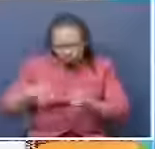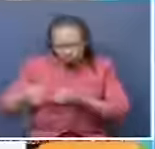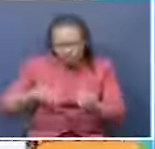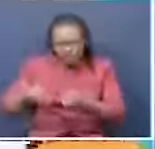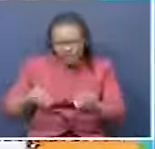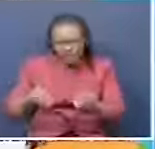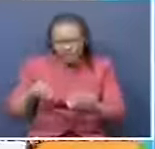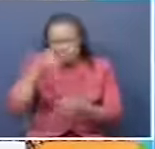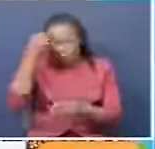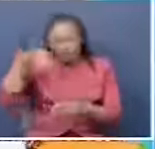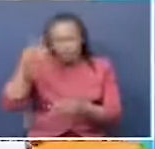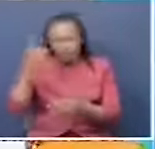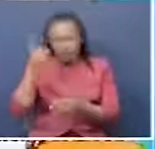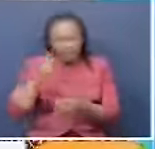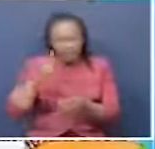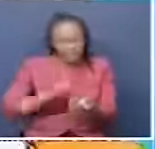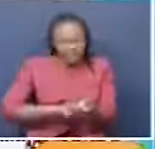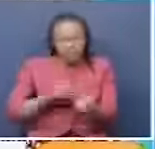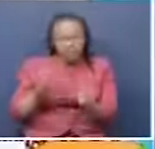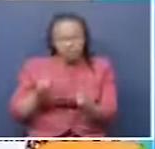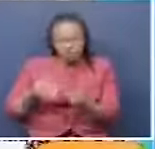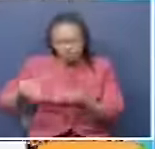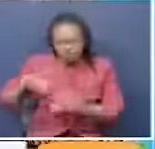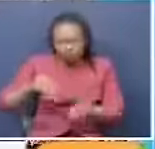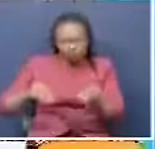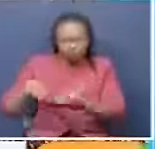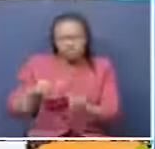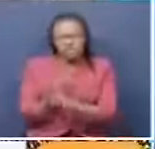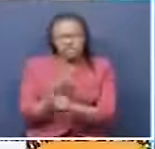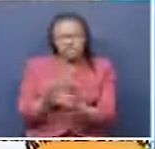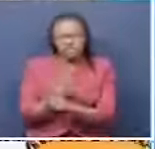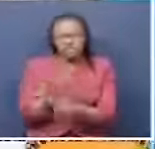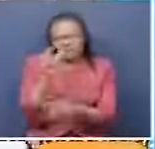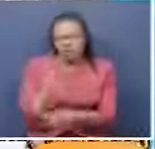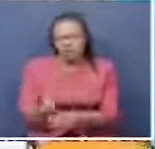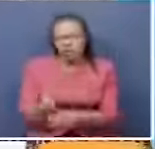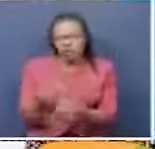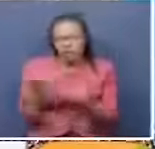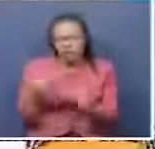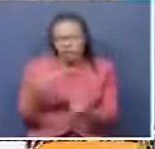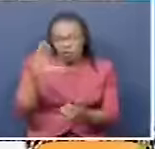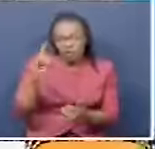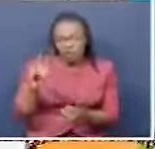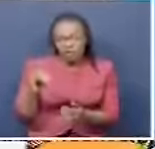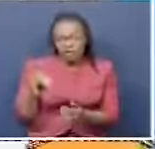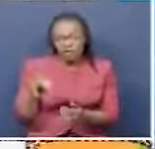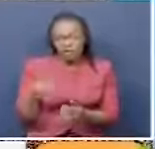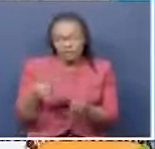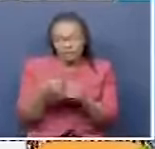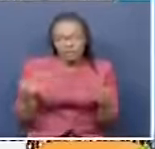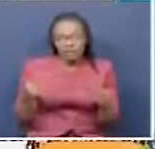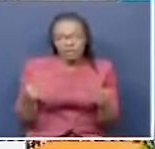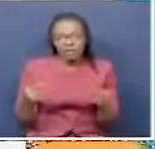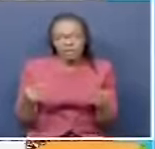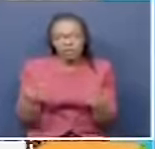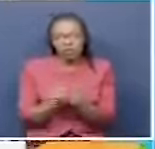can now you now have a situation where you have a much more level playing ground. See, right now, CORD is running against an incumbent who, for all intents and